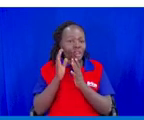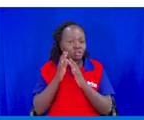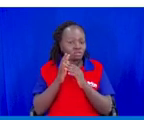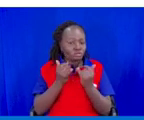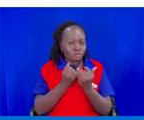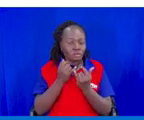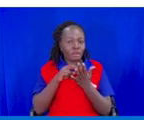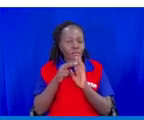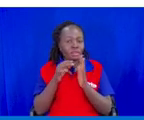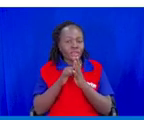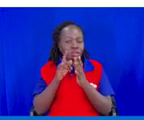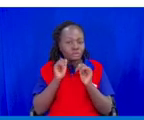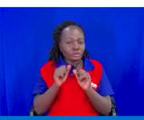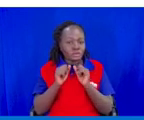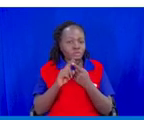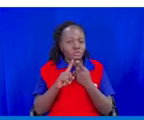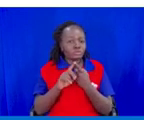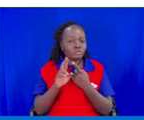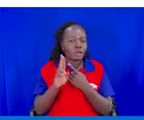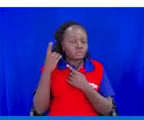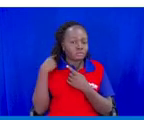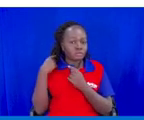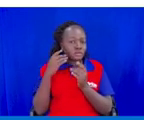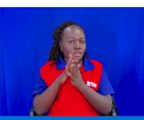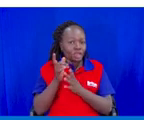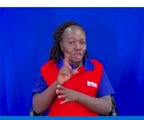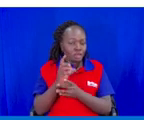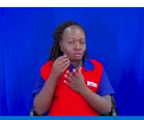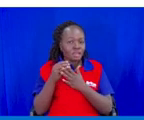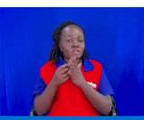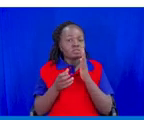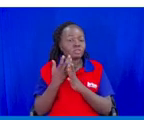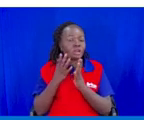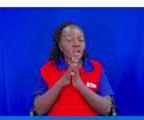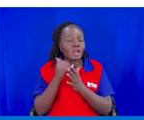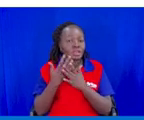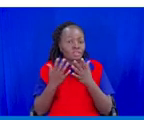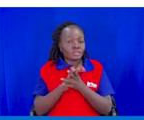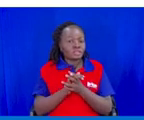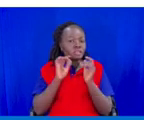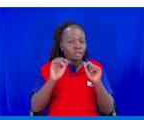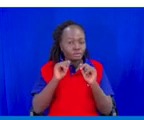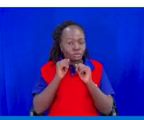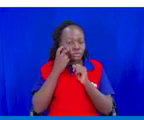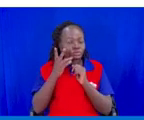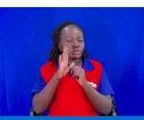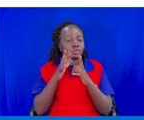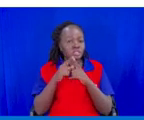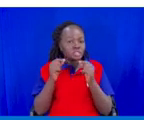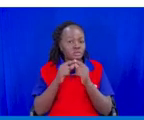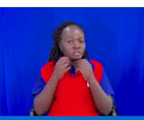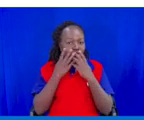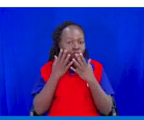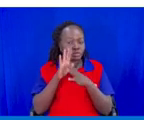up, you can withdraw, you can put in funds and so on and so forth. You can be able to view your statement details, your